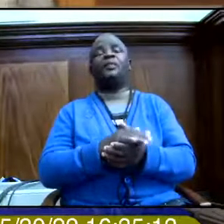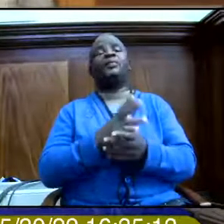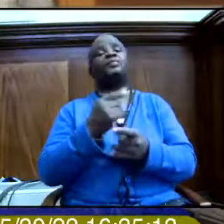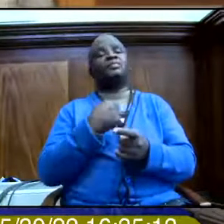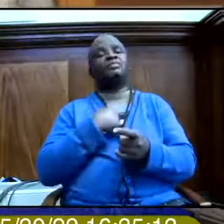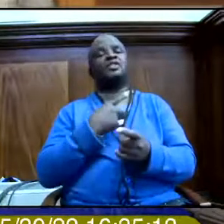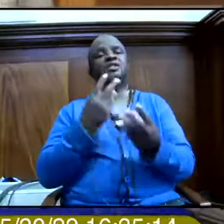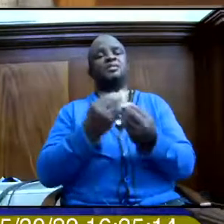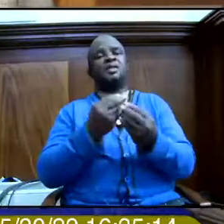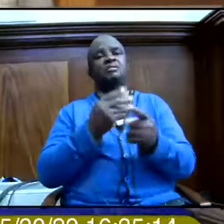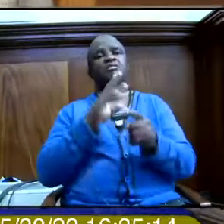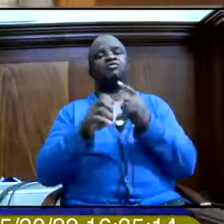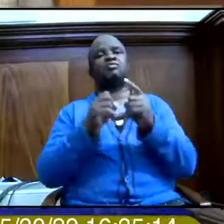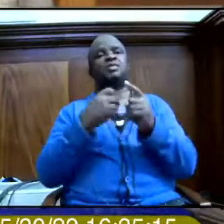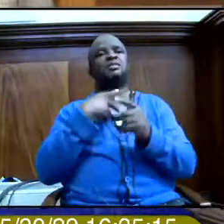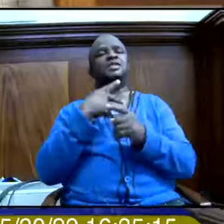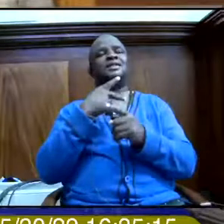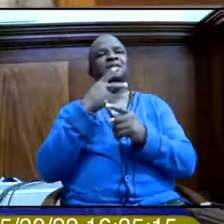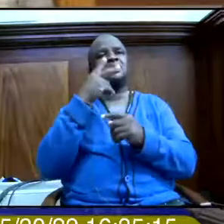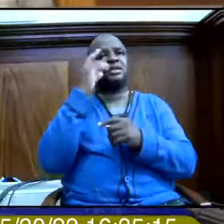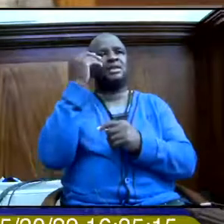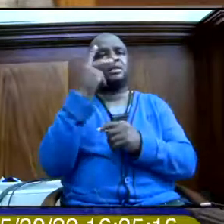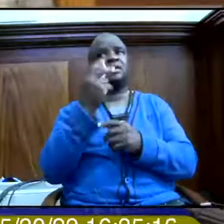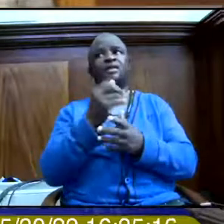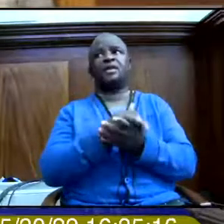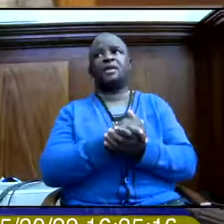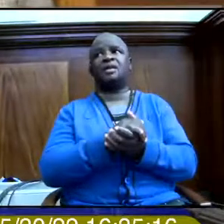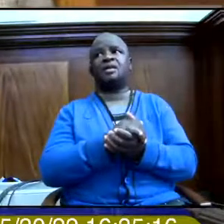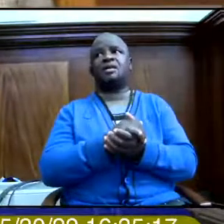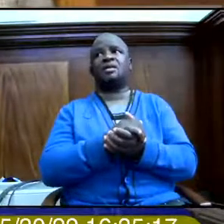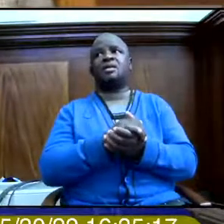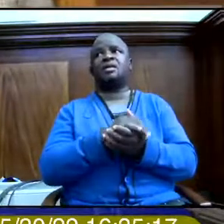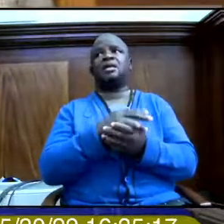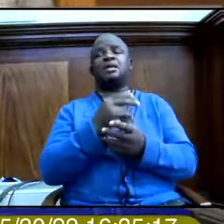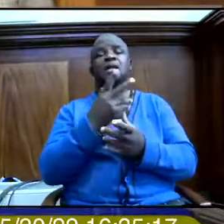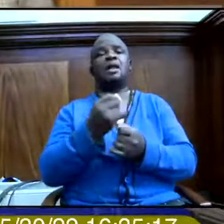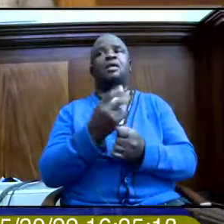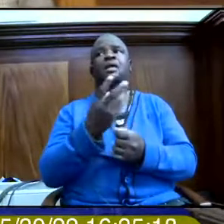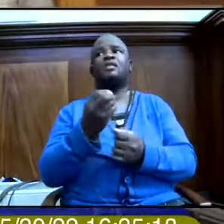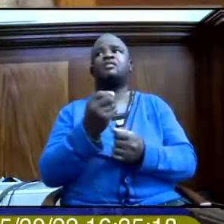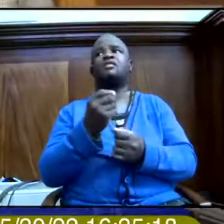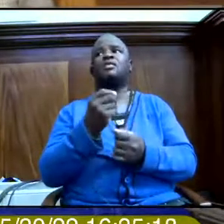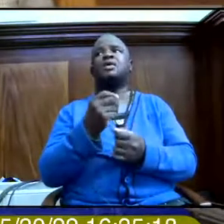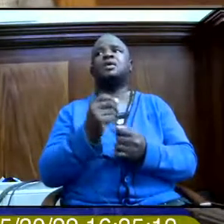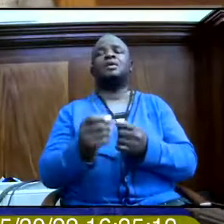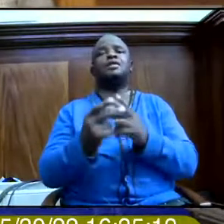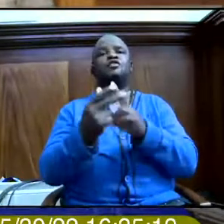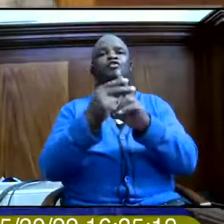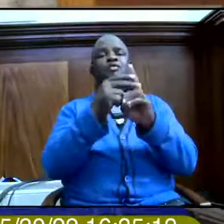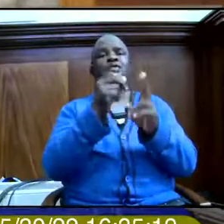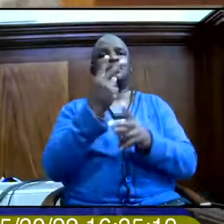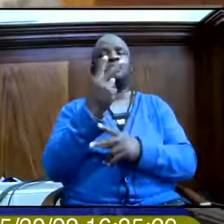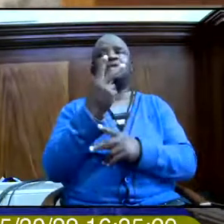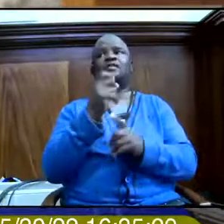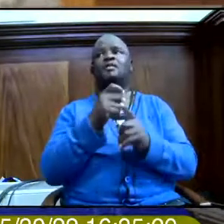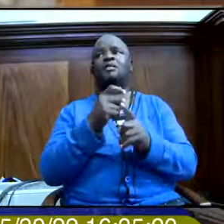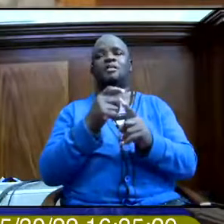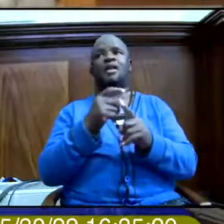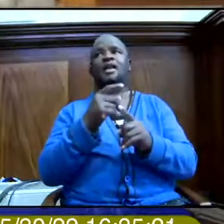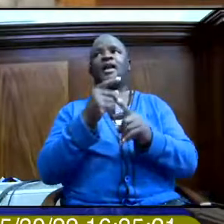interesting and very progressive now we've got two unions from two different federations